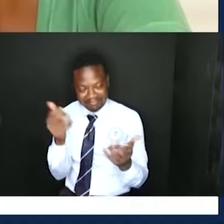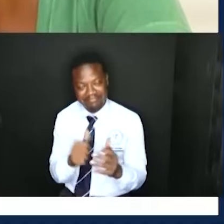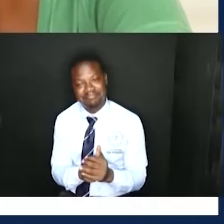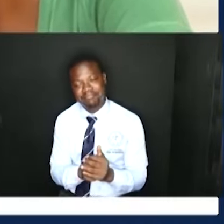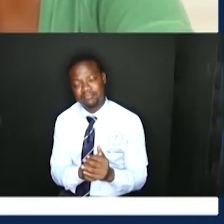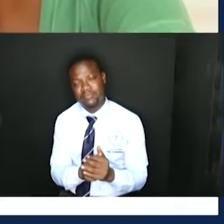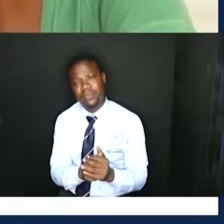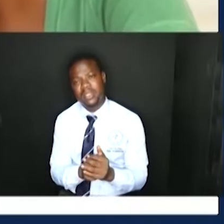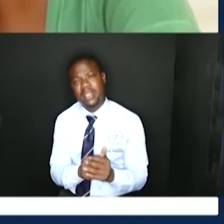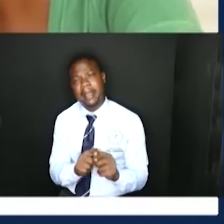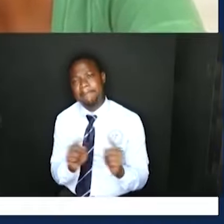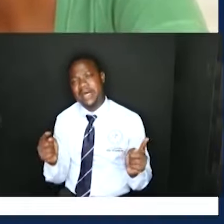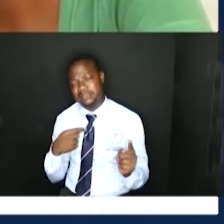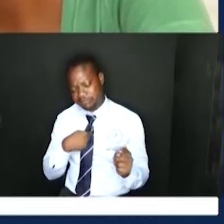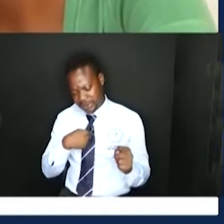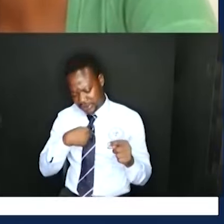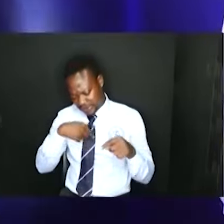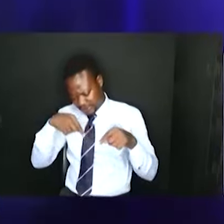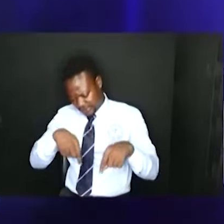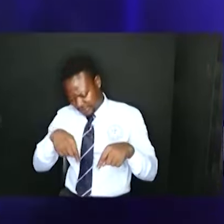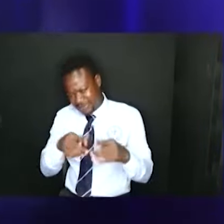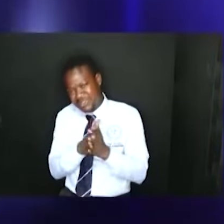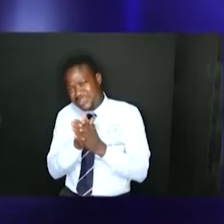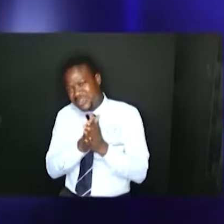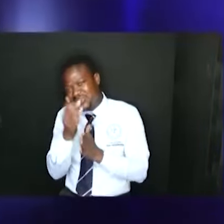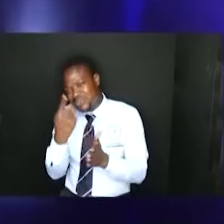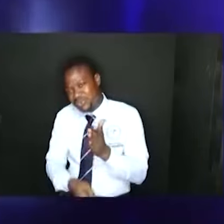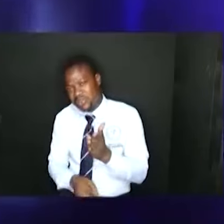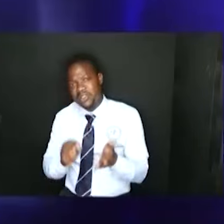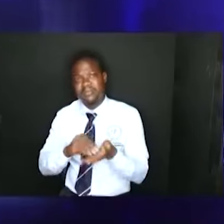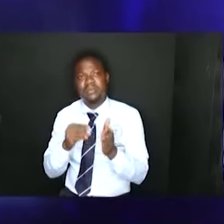However, my interest this evening is to deal with